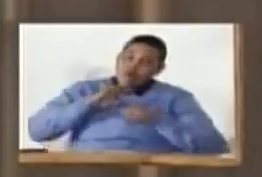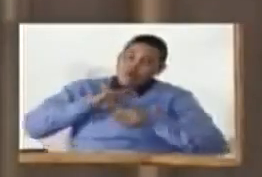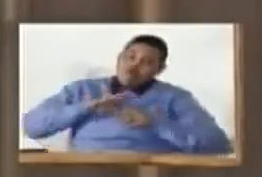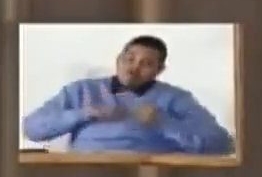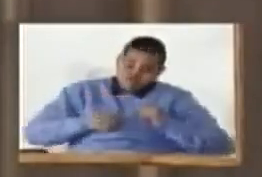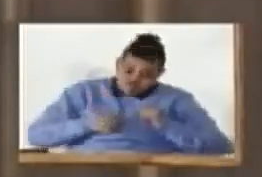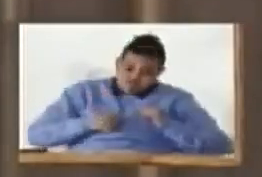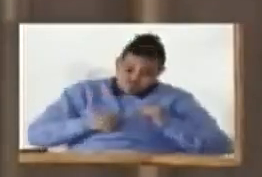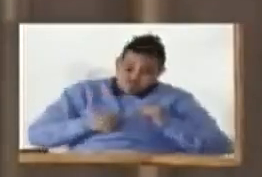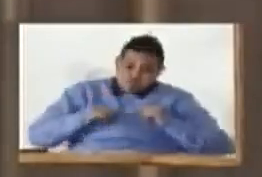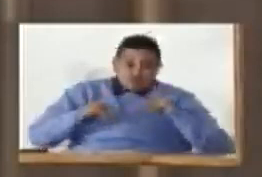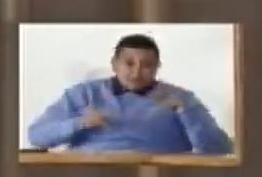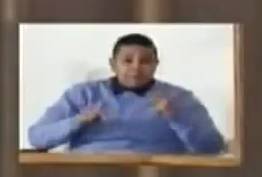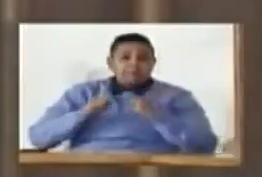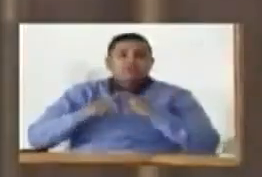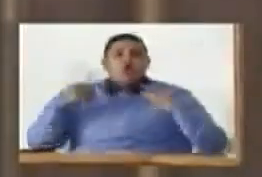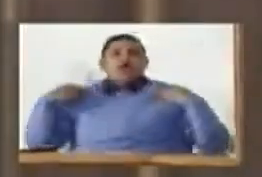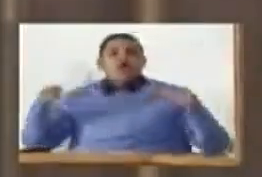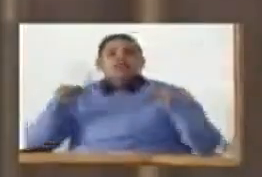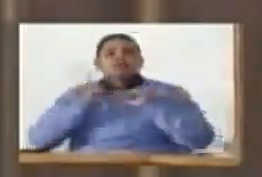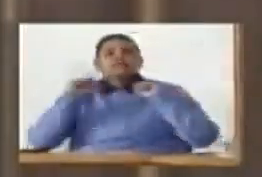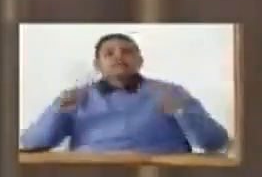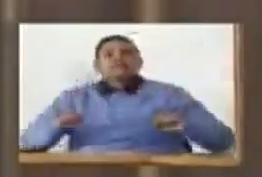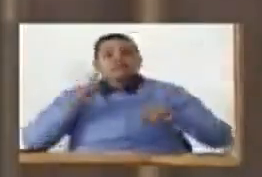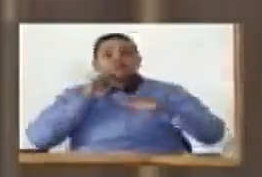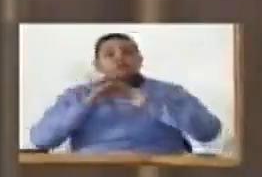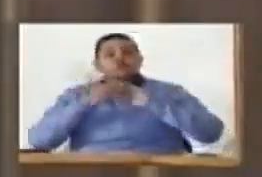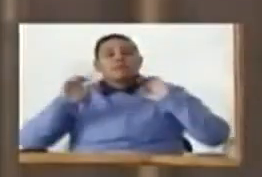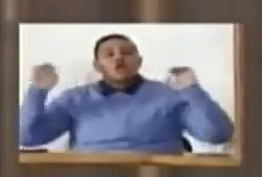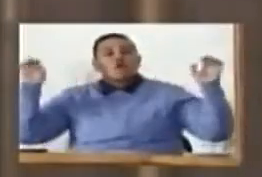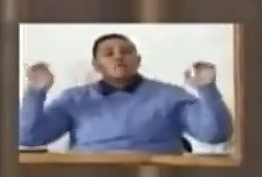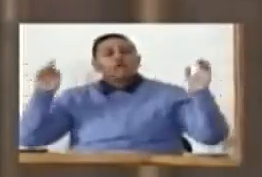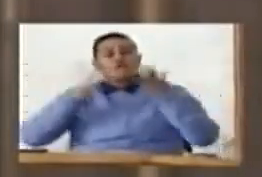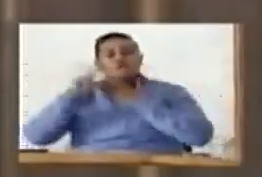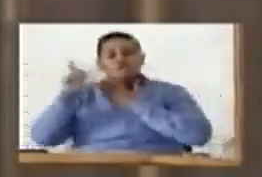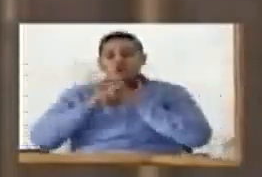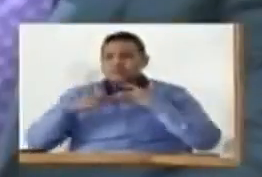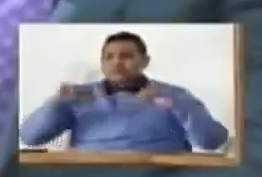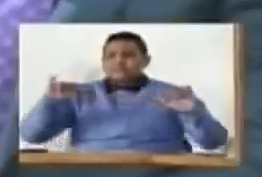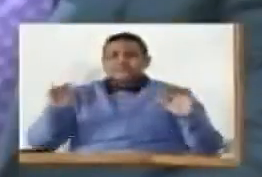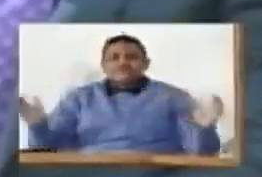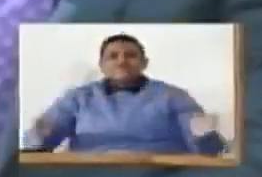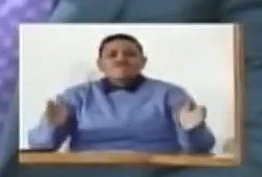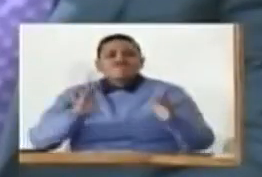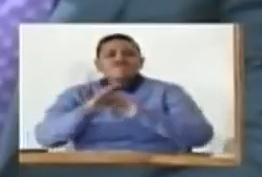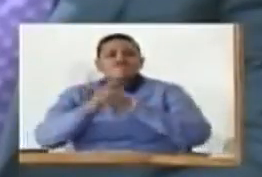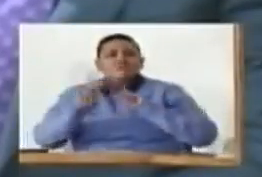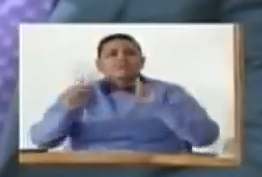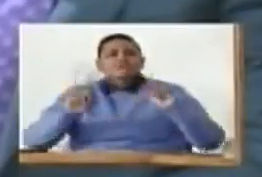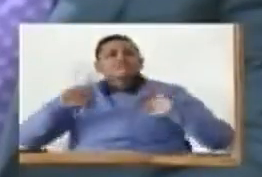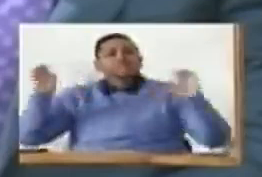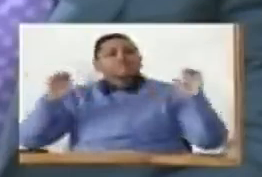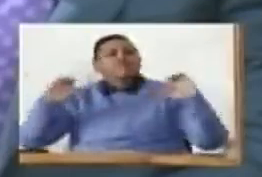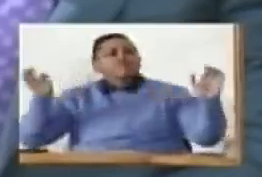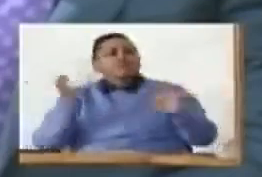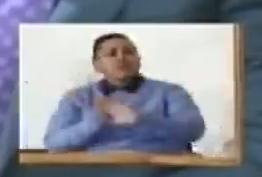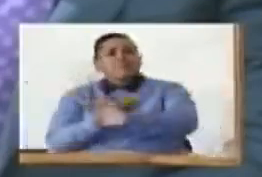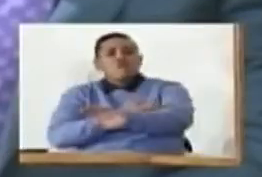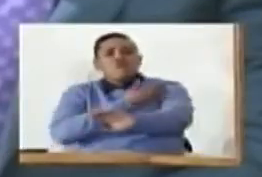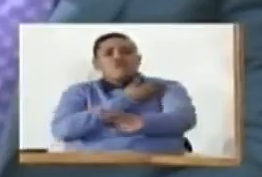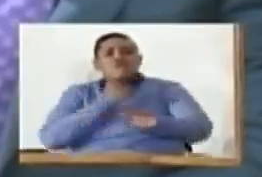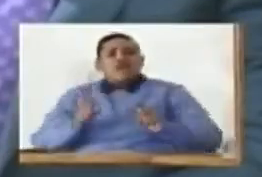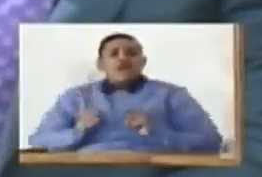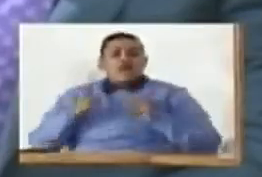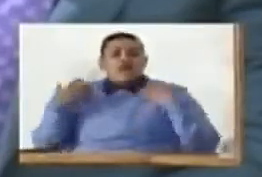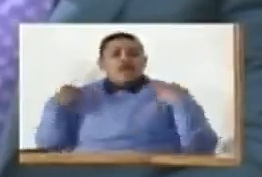system. The Jamaica Moves program continues to encourage Jamaicans to get moving to improve their health.